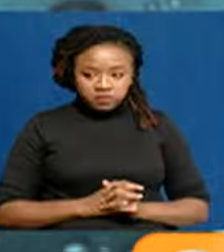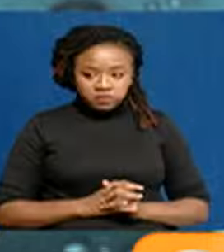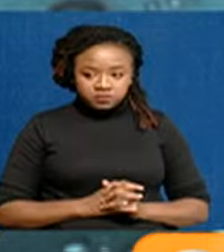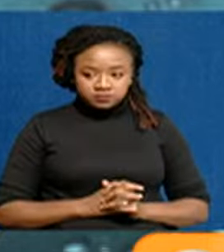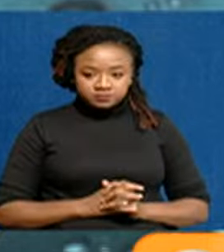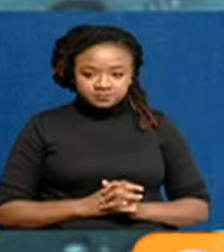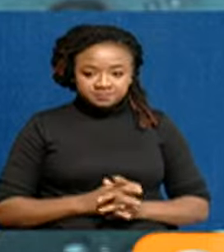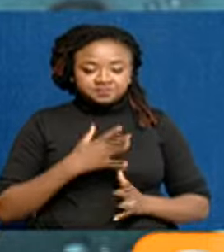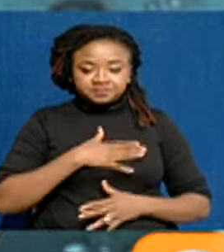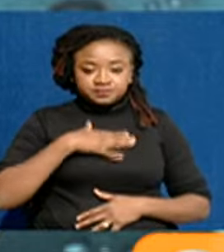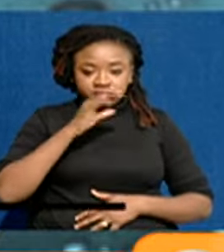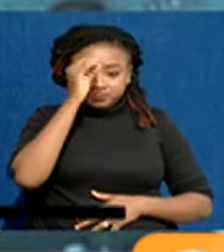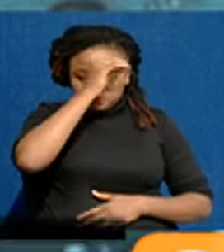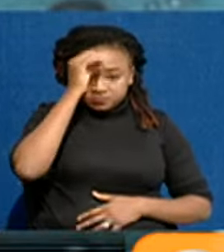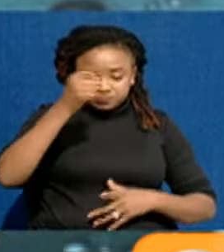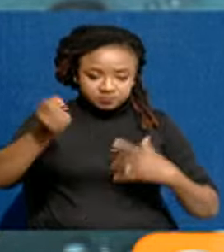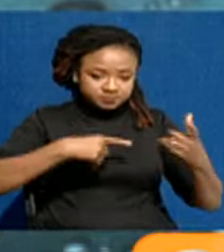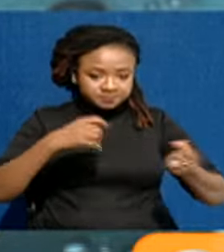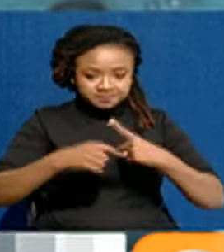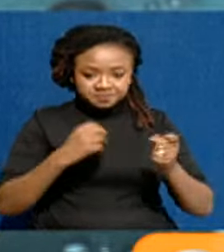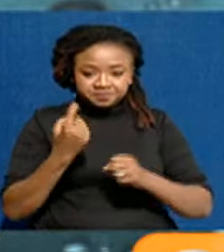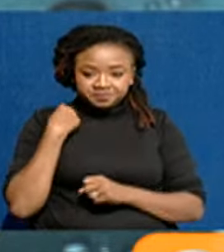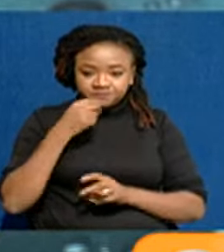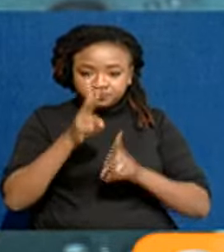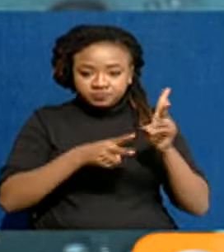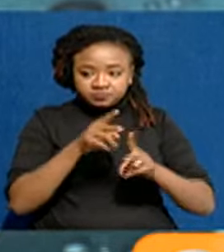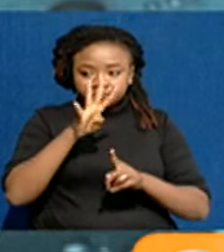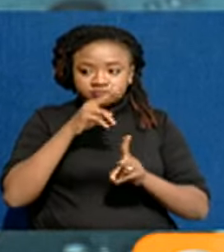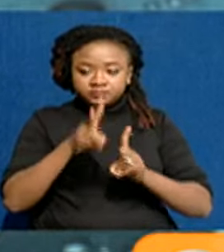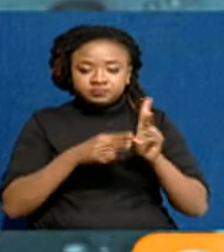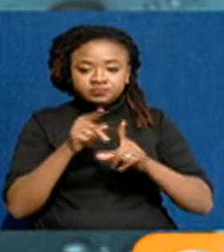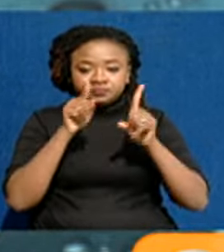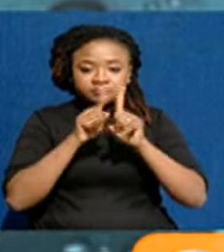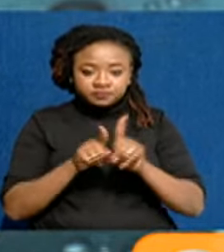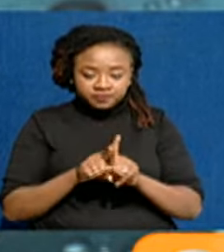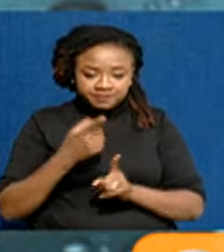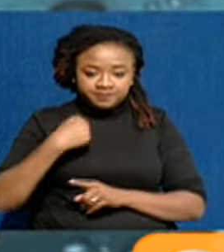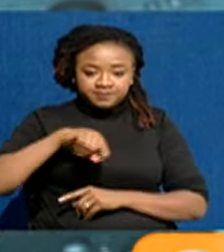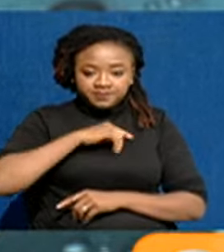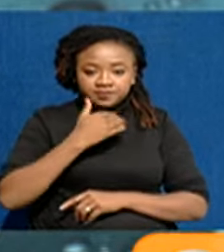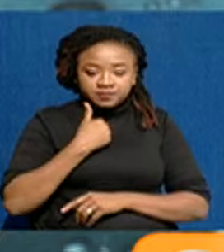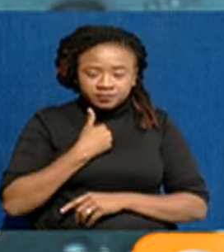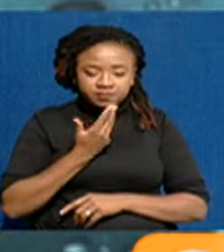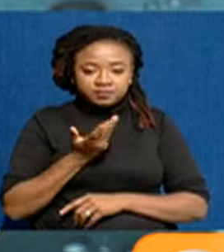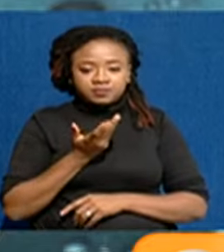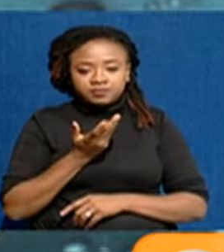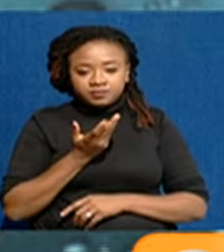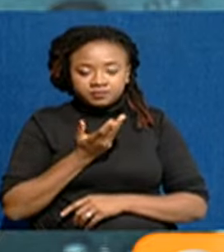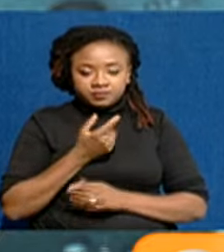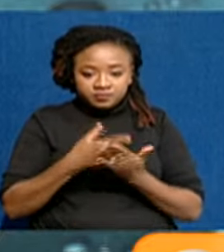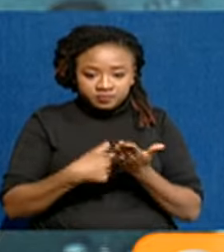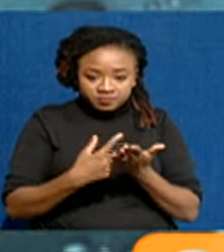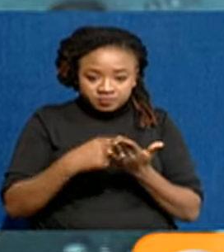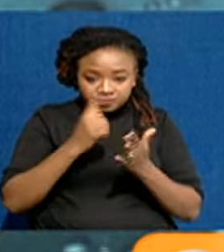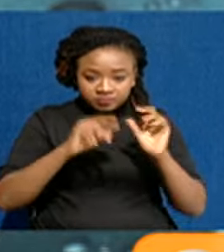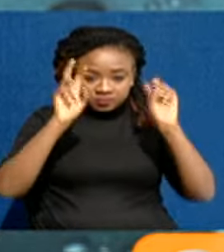flood disaster that's facing the current situation in the country right now. In fact, we've just gotten an update from the government spokesperson that the death toll is now